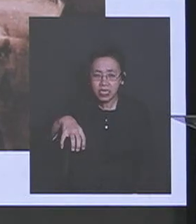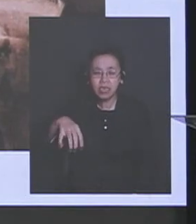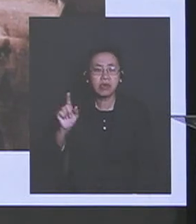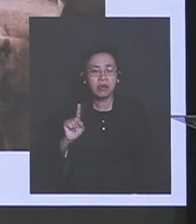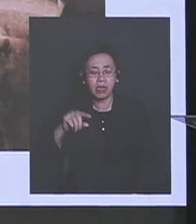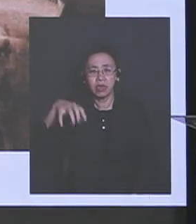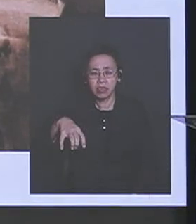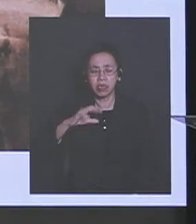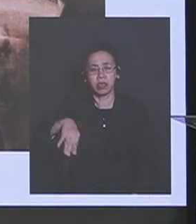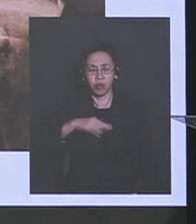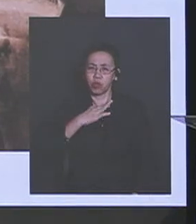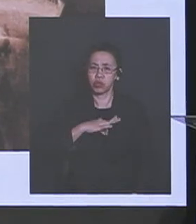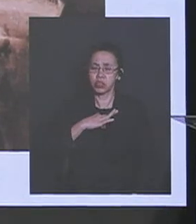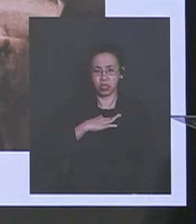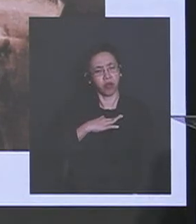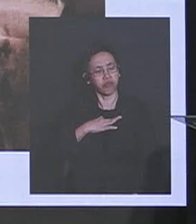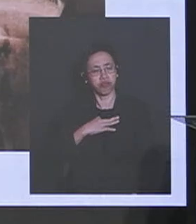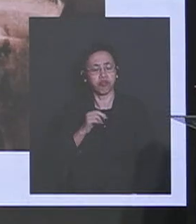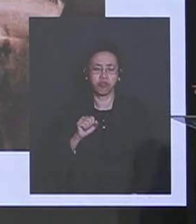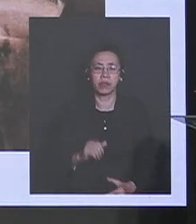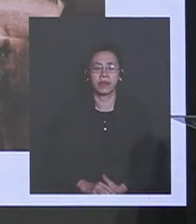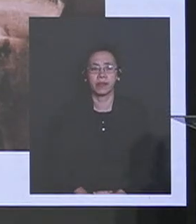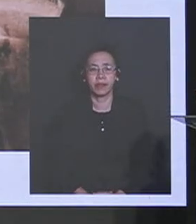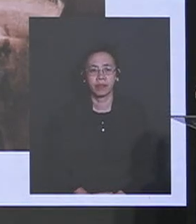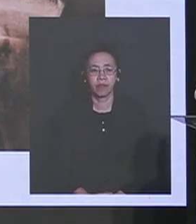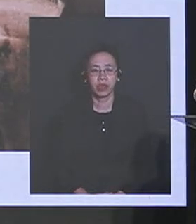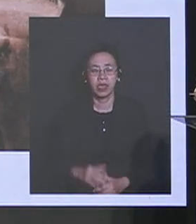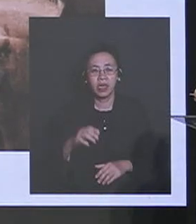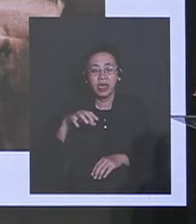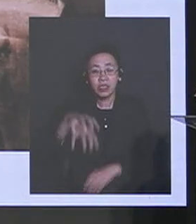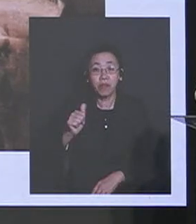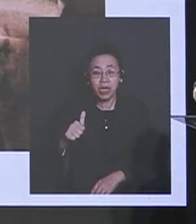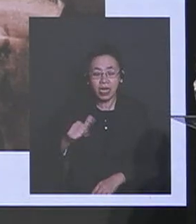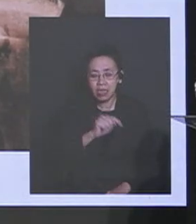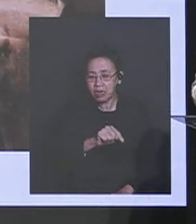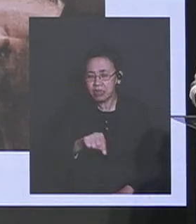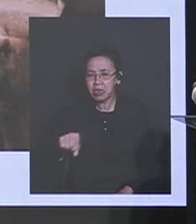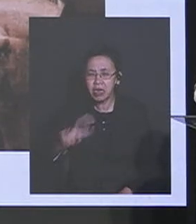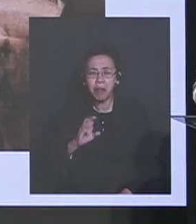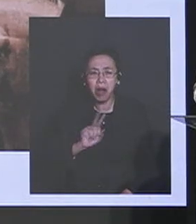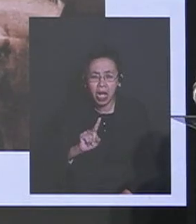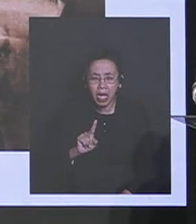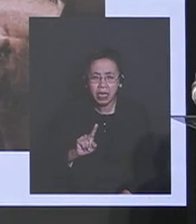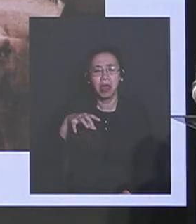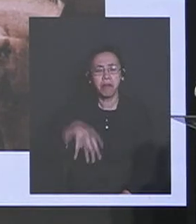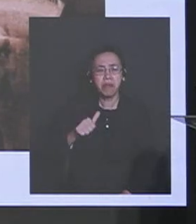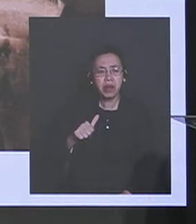I think probably every city claims to be a city of neighborhoods, and they really are. Every neighborhood has its own